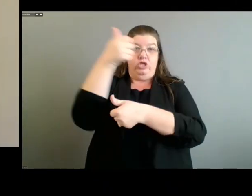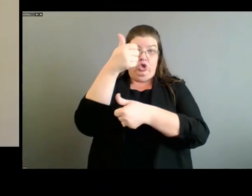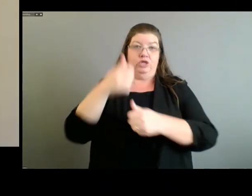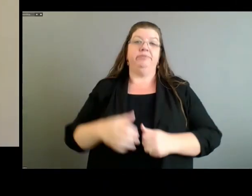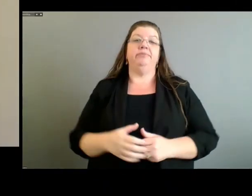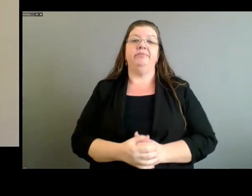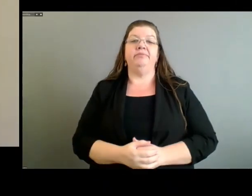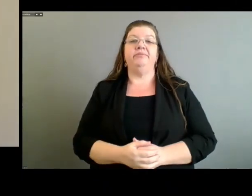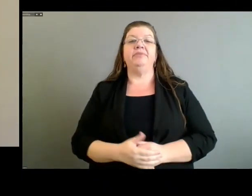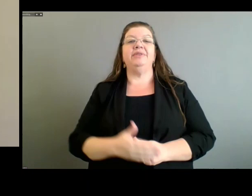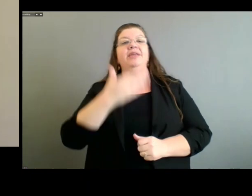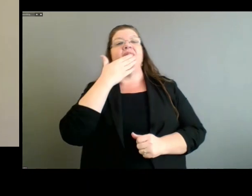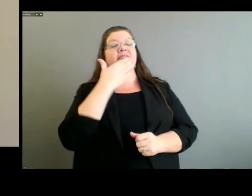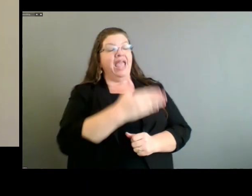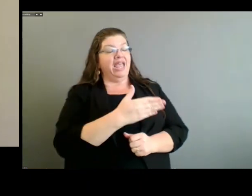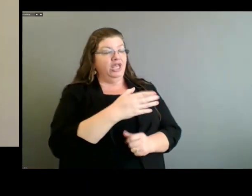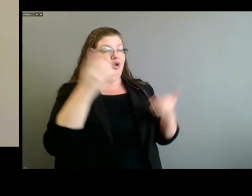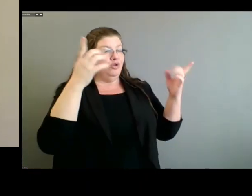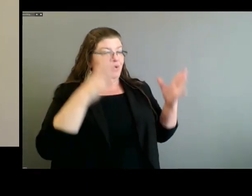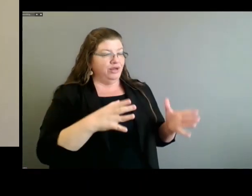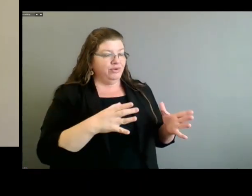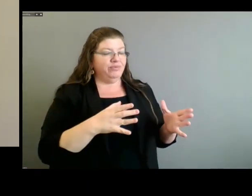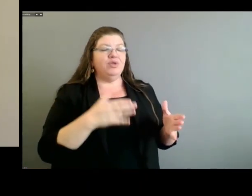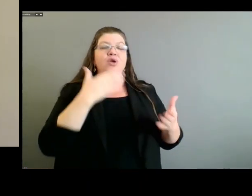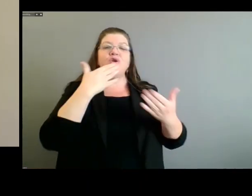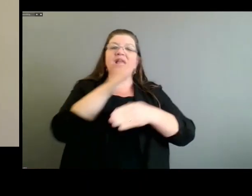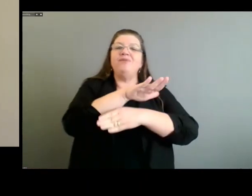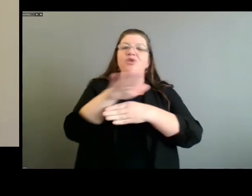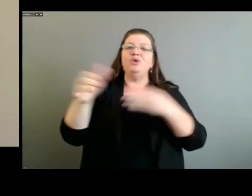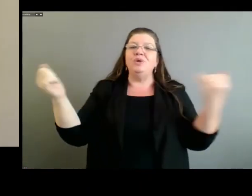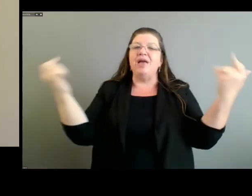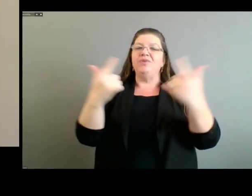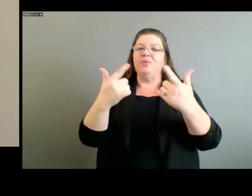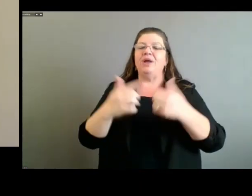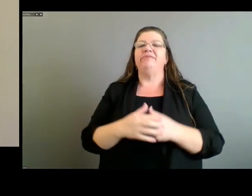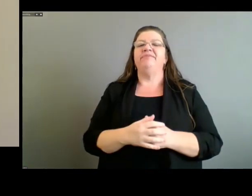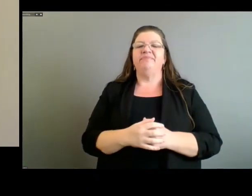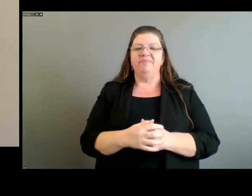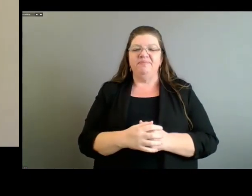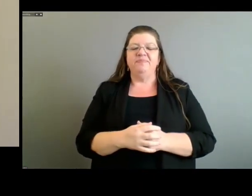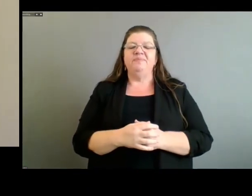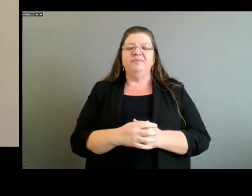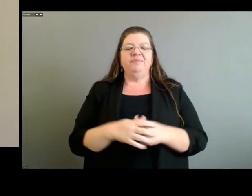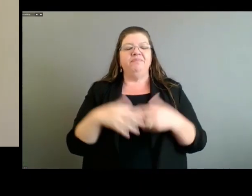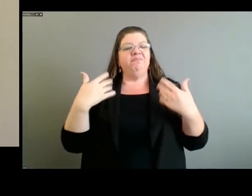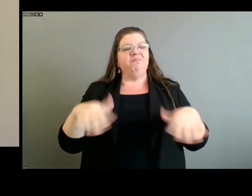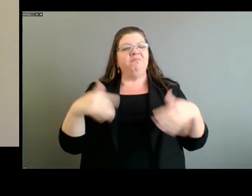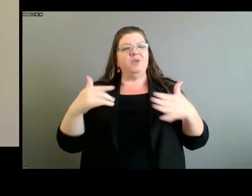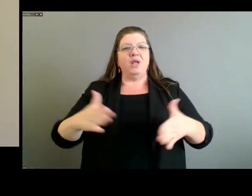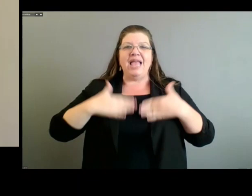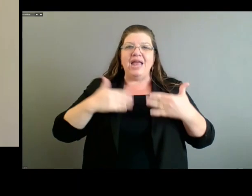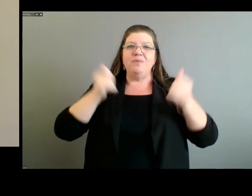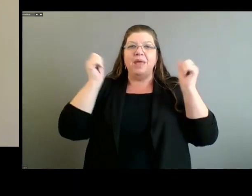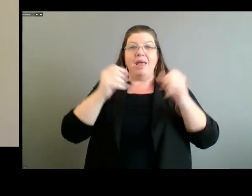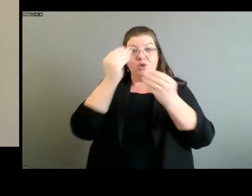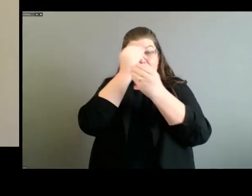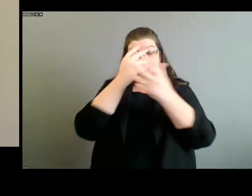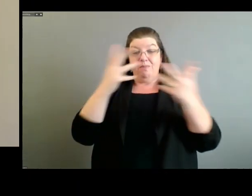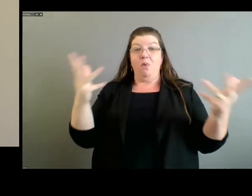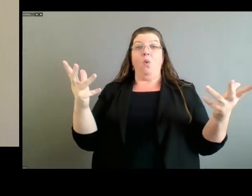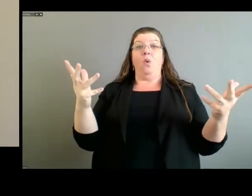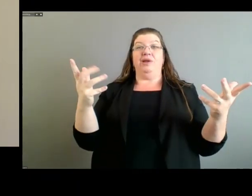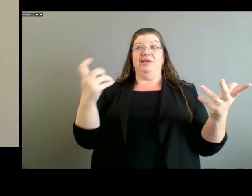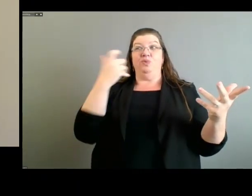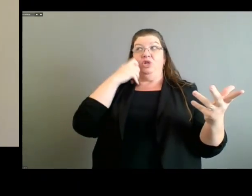Thank you, Director Dorinoso. Good afternoon, everyone. We are very glad to be able to report, as we